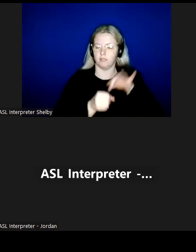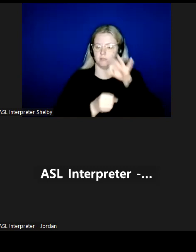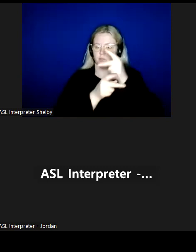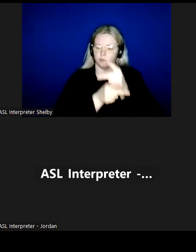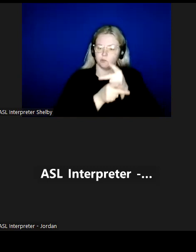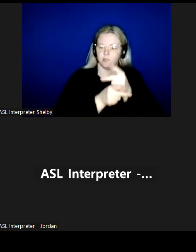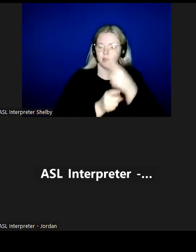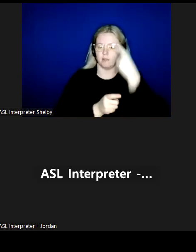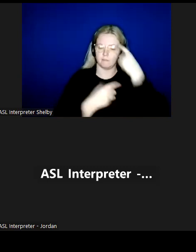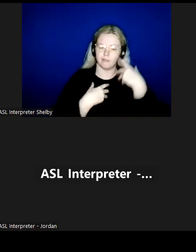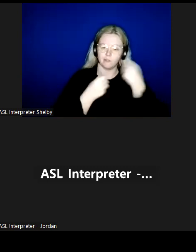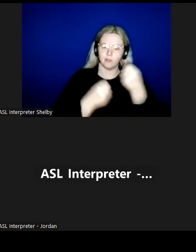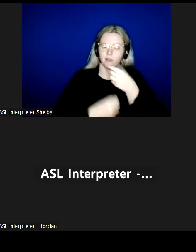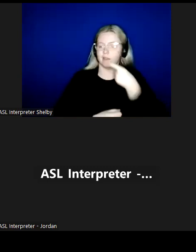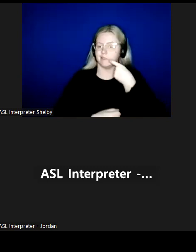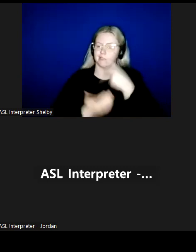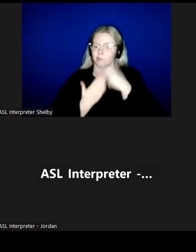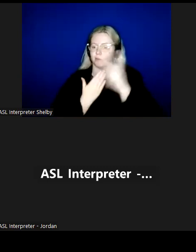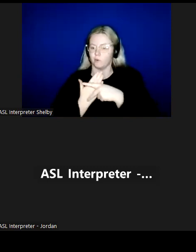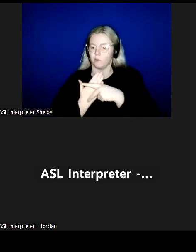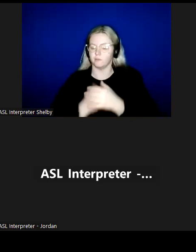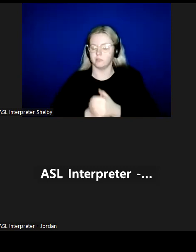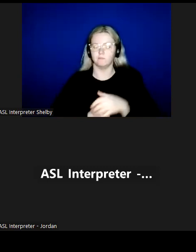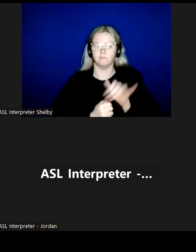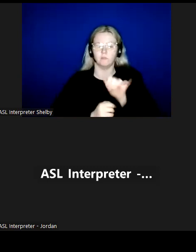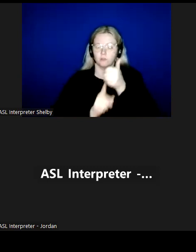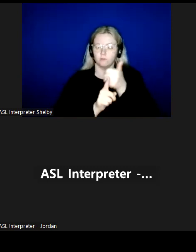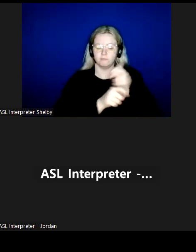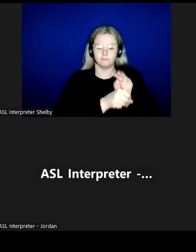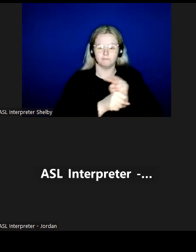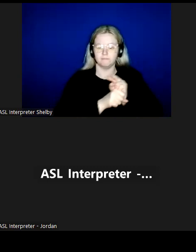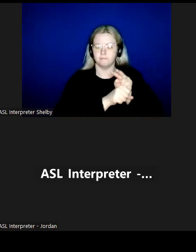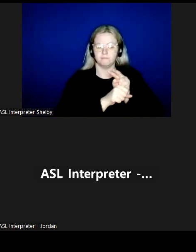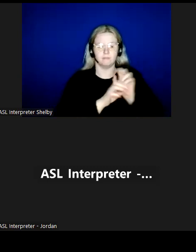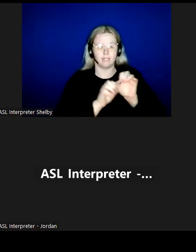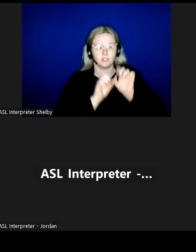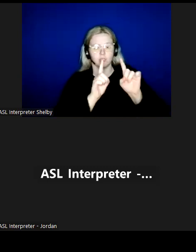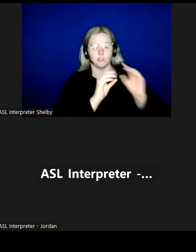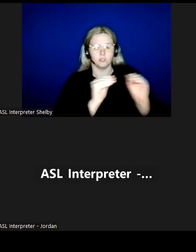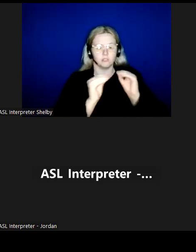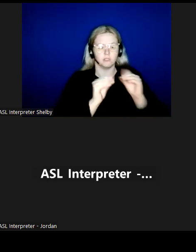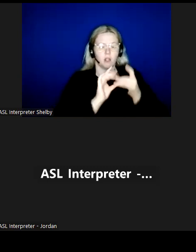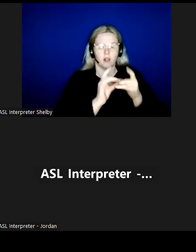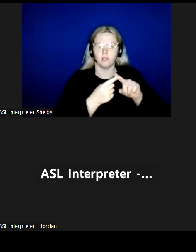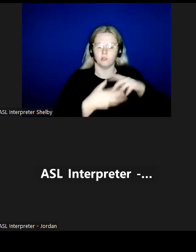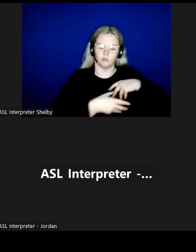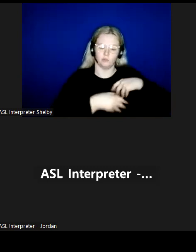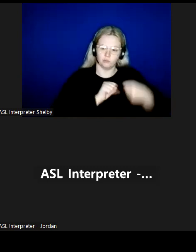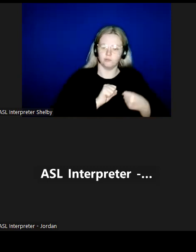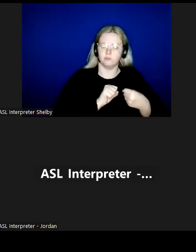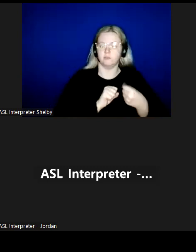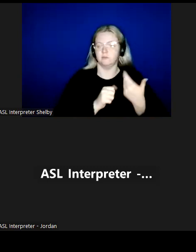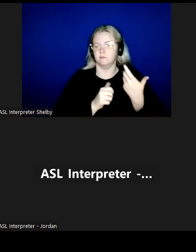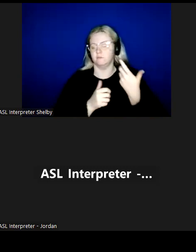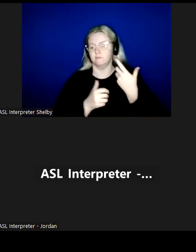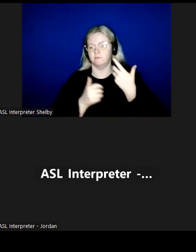health and addiction programs, as well as overseeing education initiatives for grief, bereavement, and spiritual